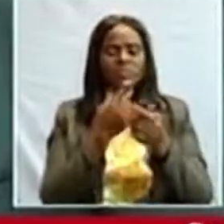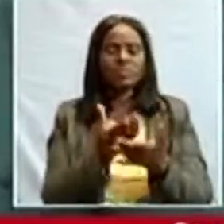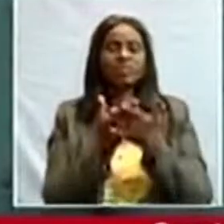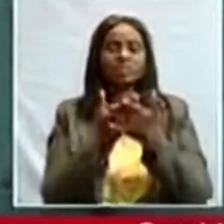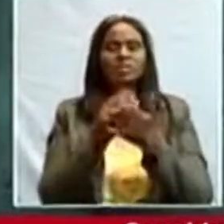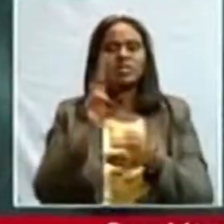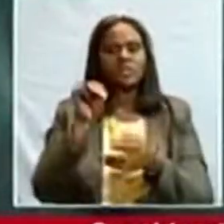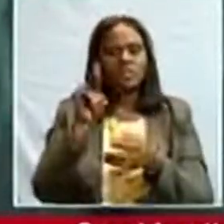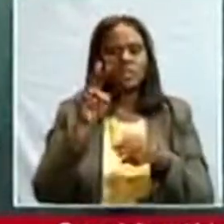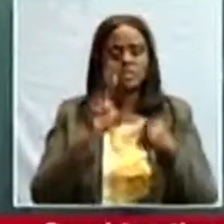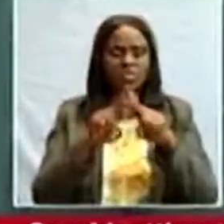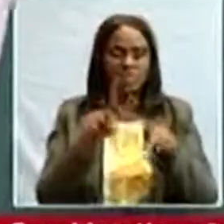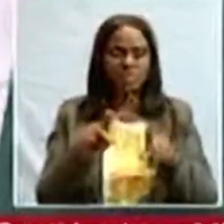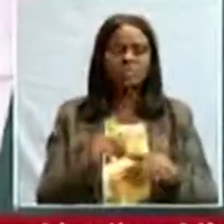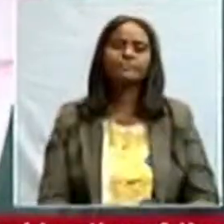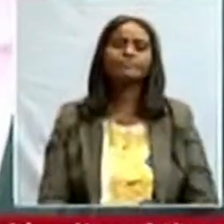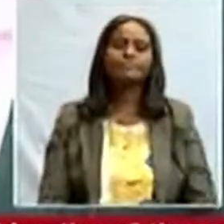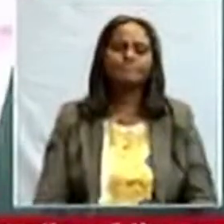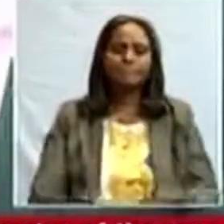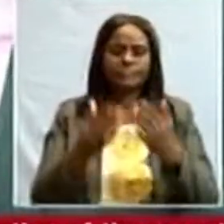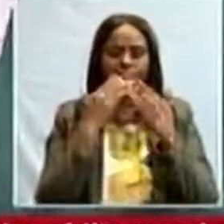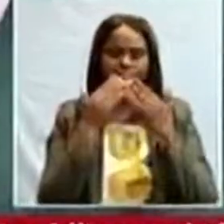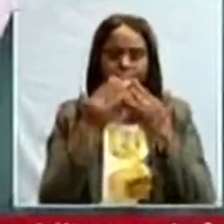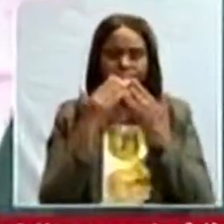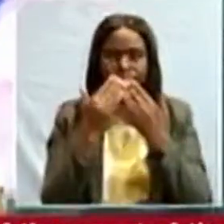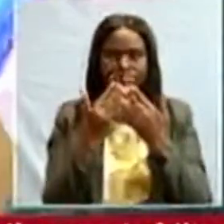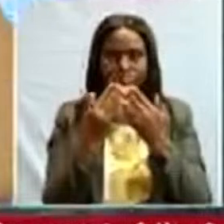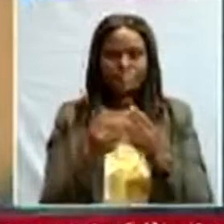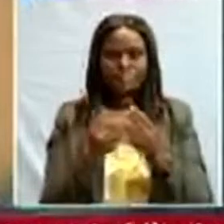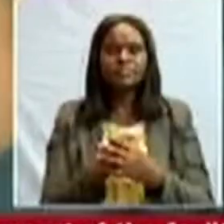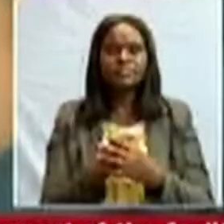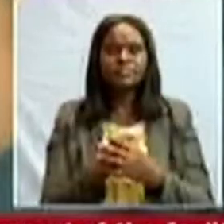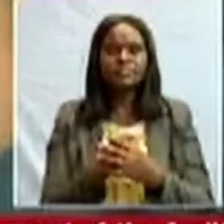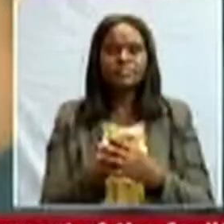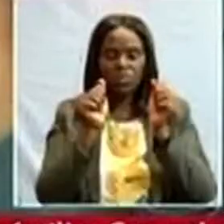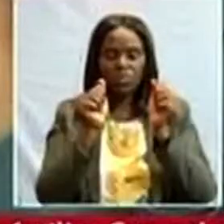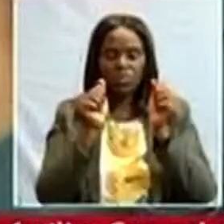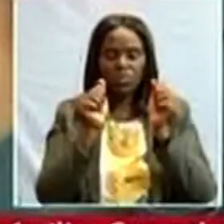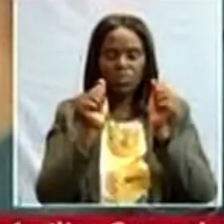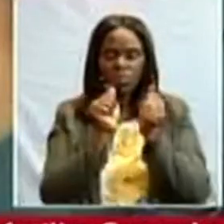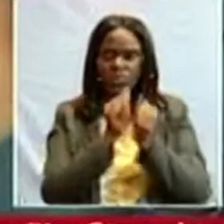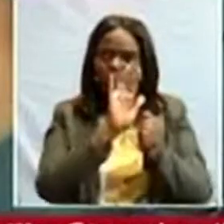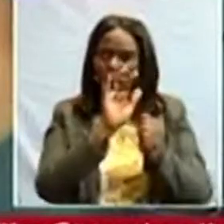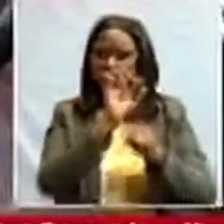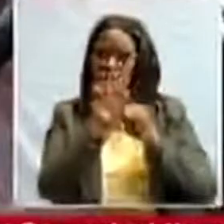Chairperson. Thank you. You can proceed with that question.